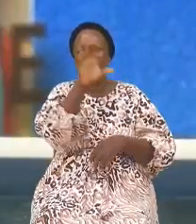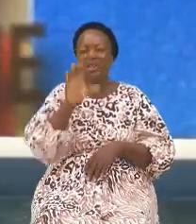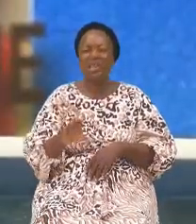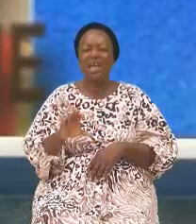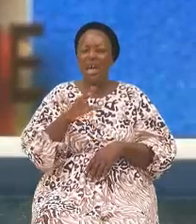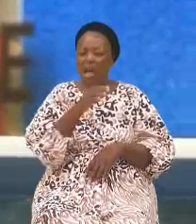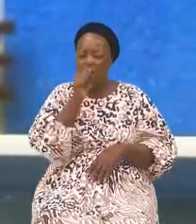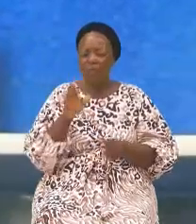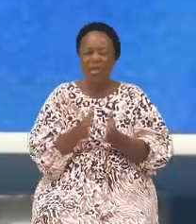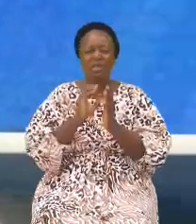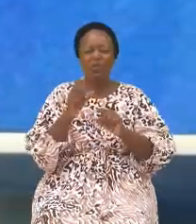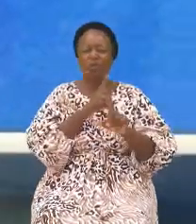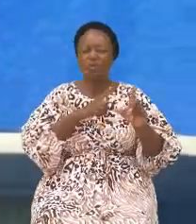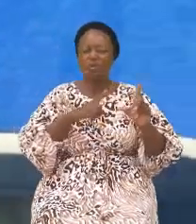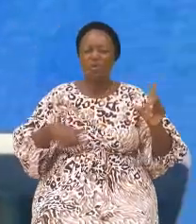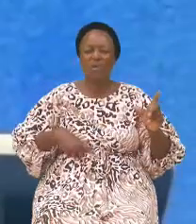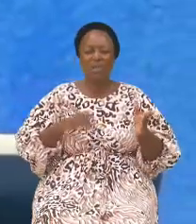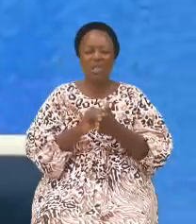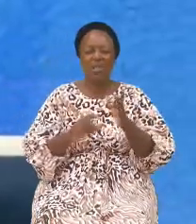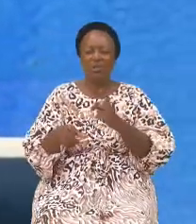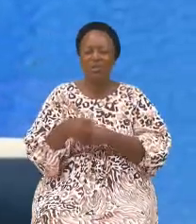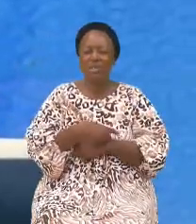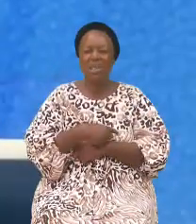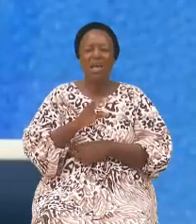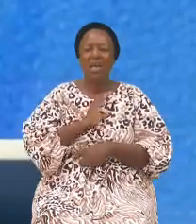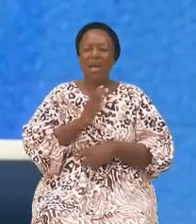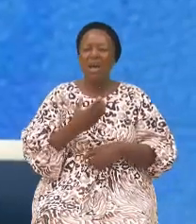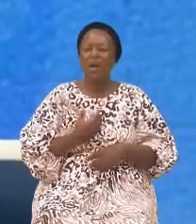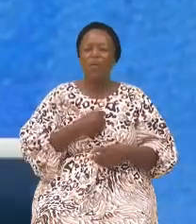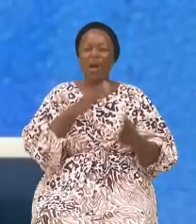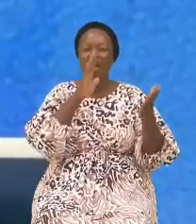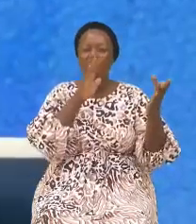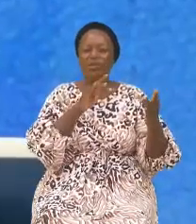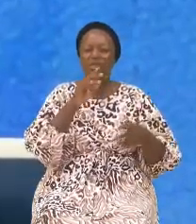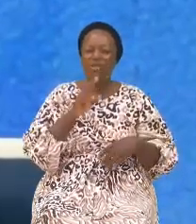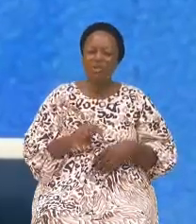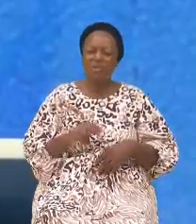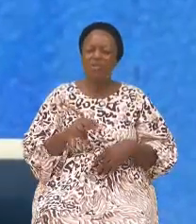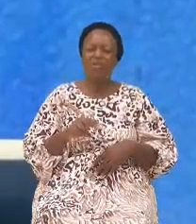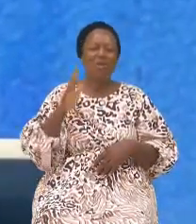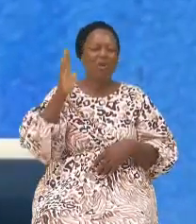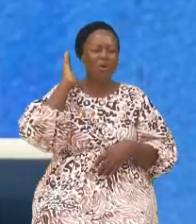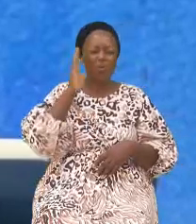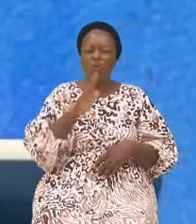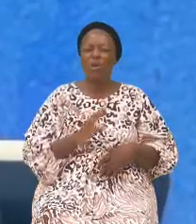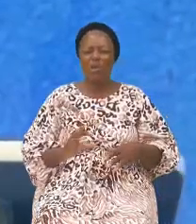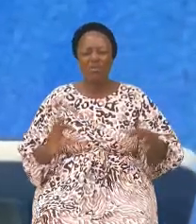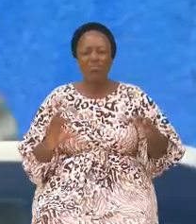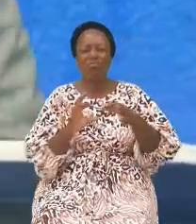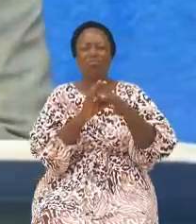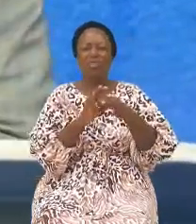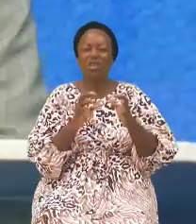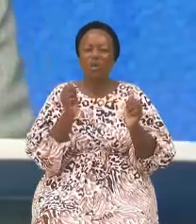provided on the cross of Calvary. I'm asking, O Lord, that today